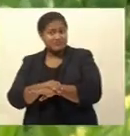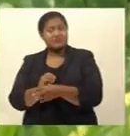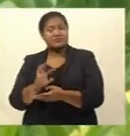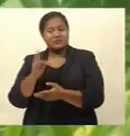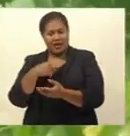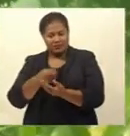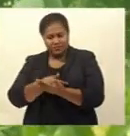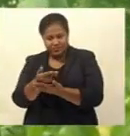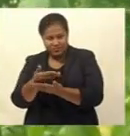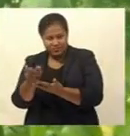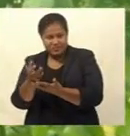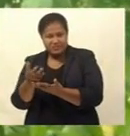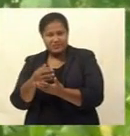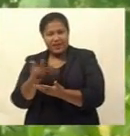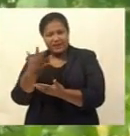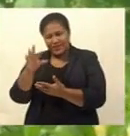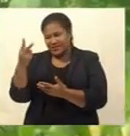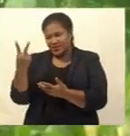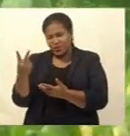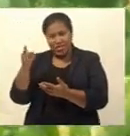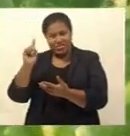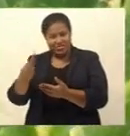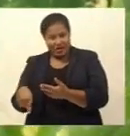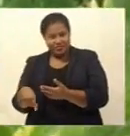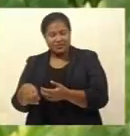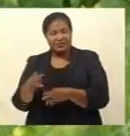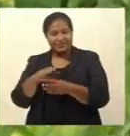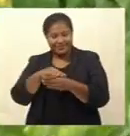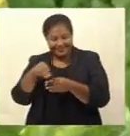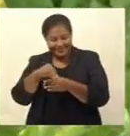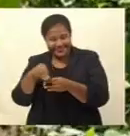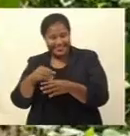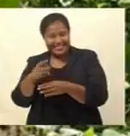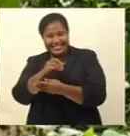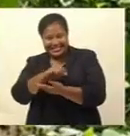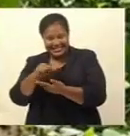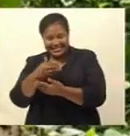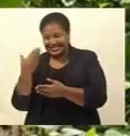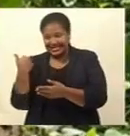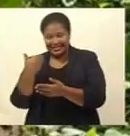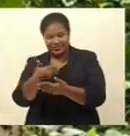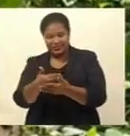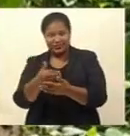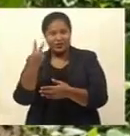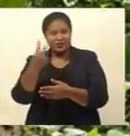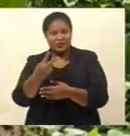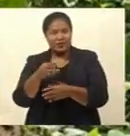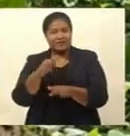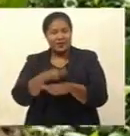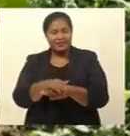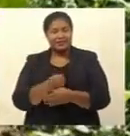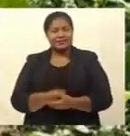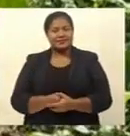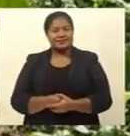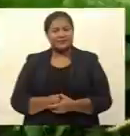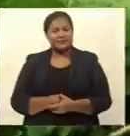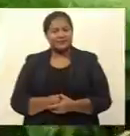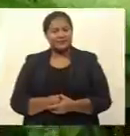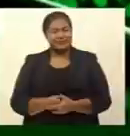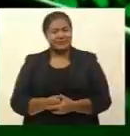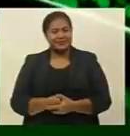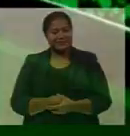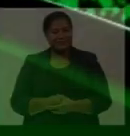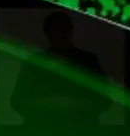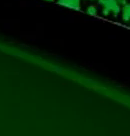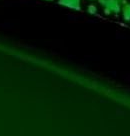has distributed more than 52,000 packages of seeds in the last 12 months. Jeshulal, FBC News.